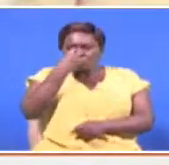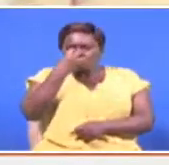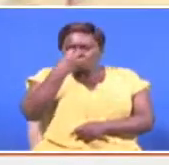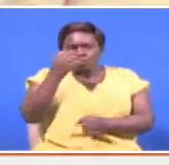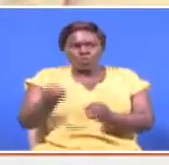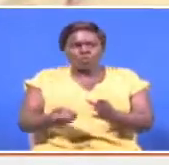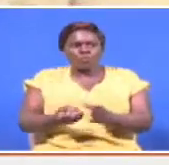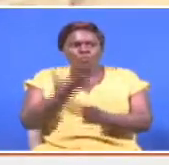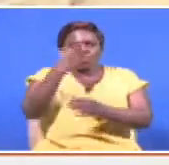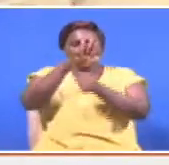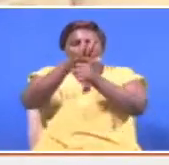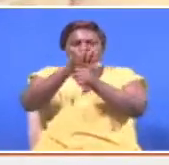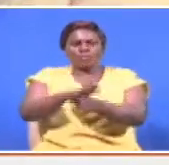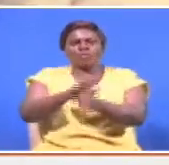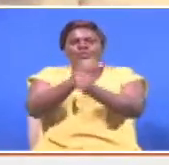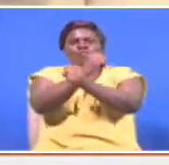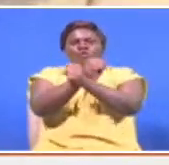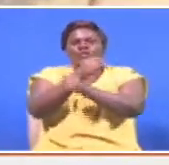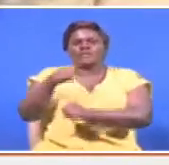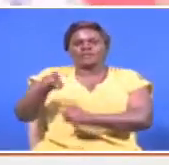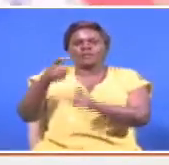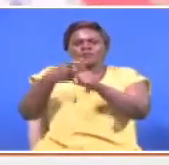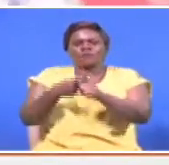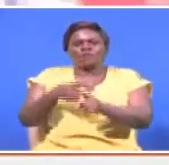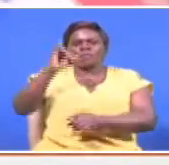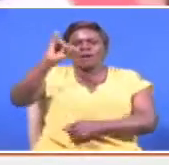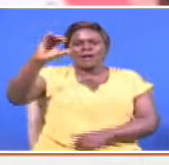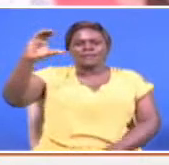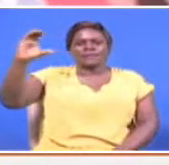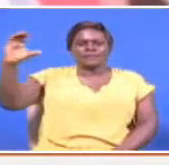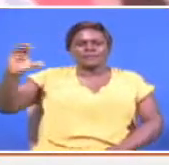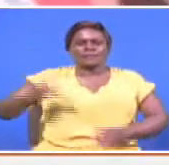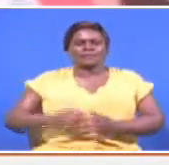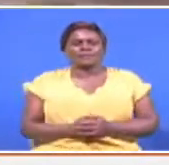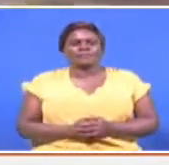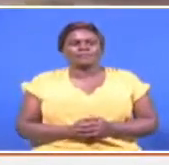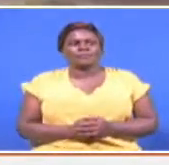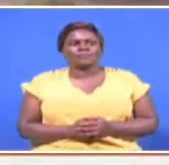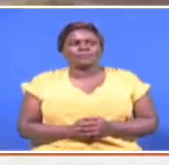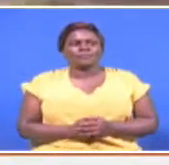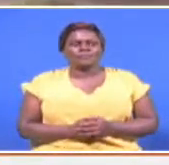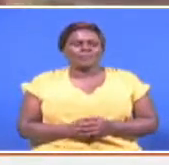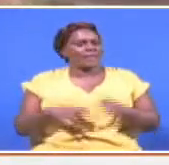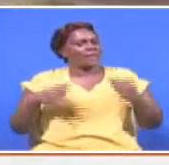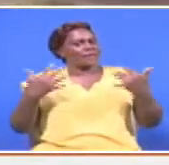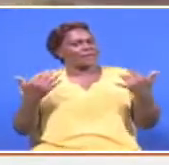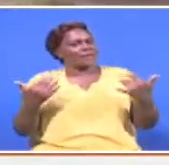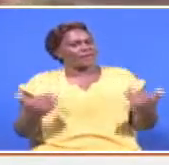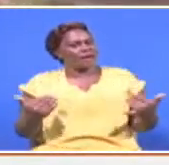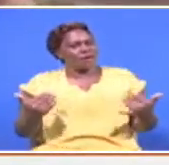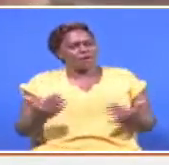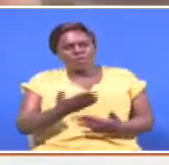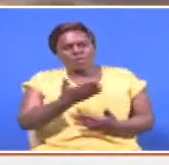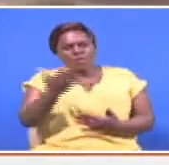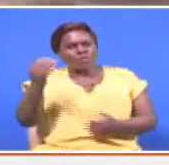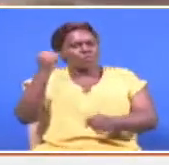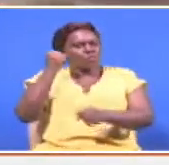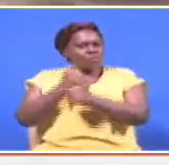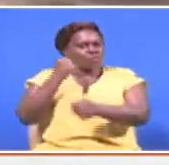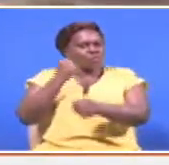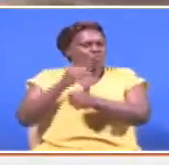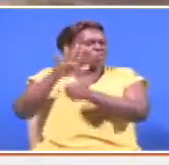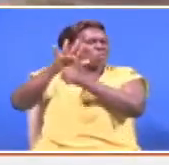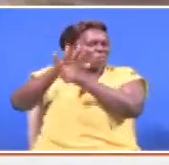with new techniques to protect himself from being charged at the ICC court. Kitendo ambacho amefanya ni kitendo ya unyama.